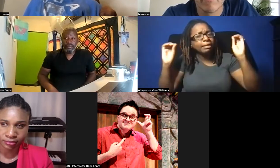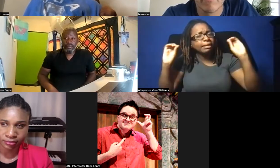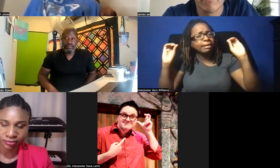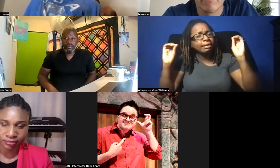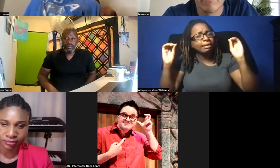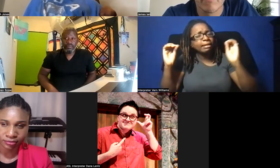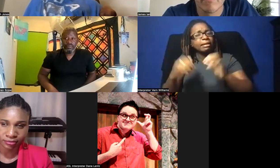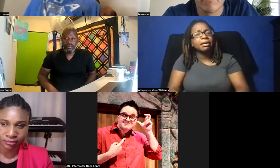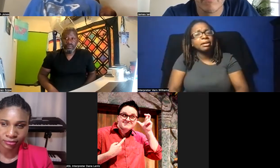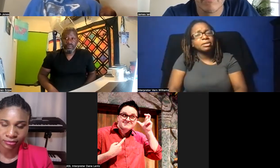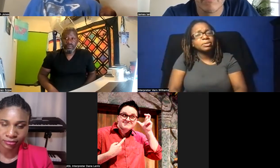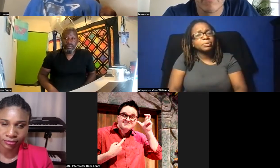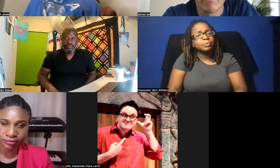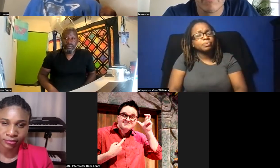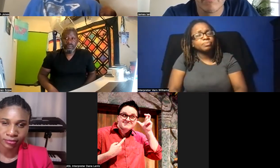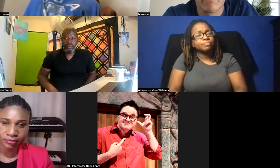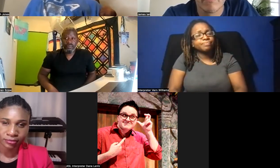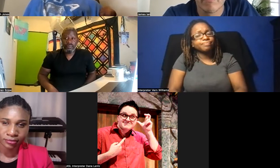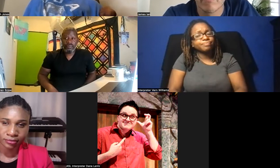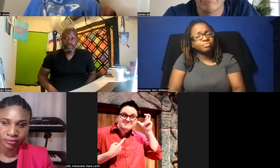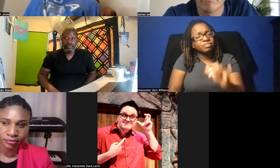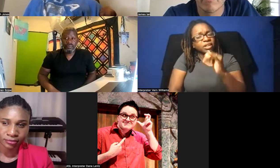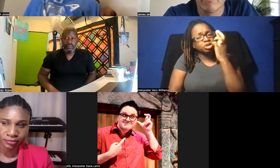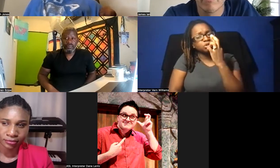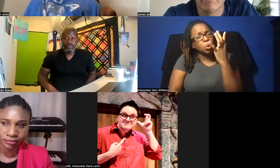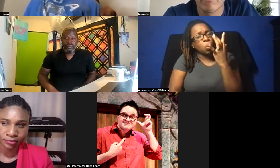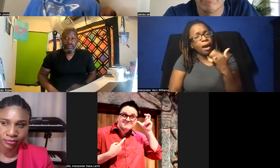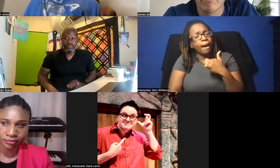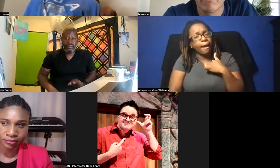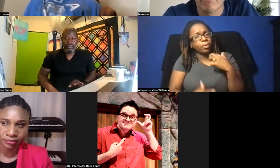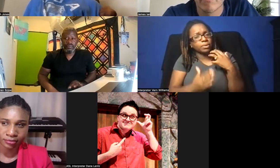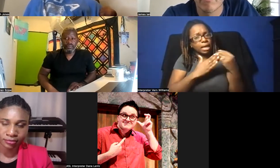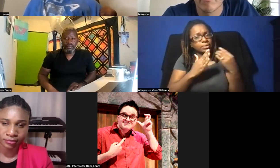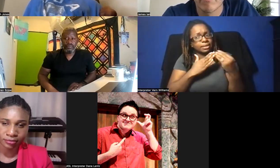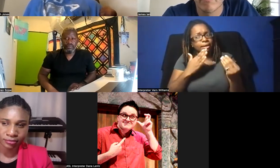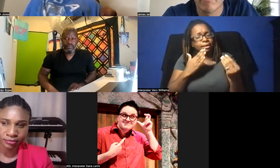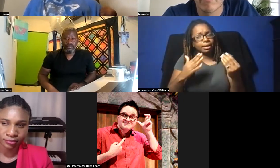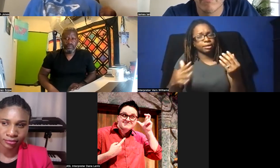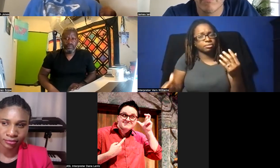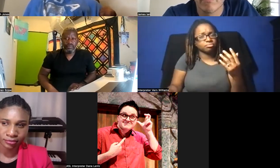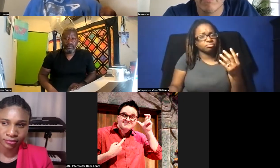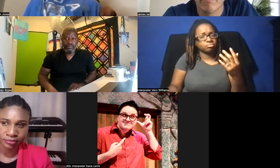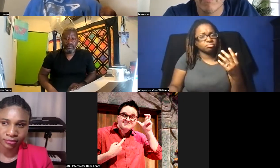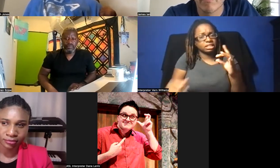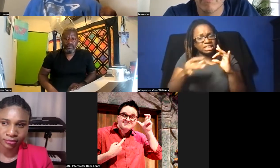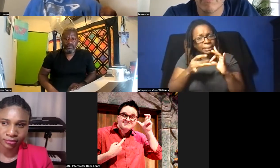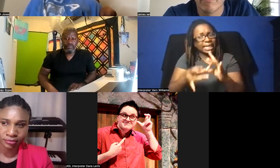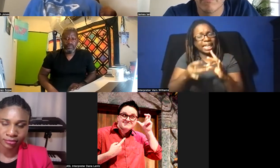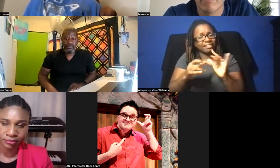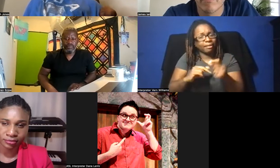And, you know, that was kind of the reason why I was even outside to even be